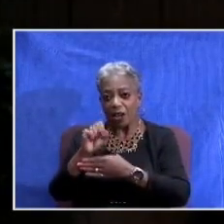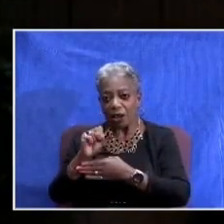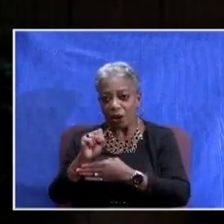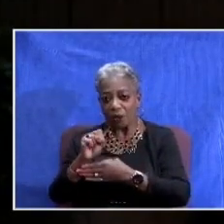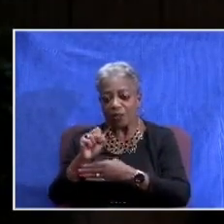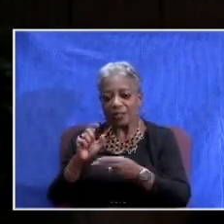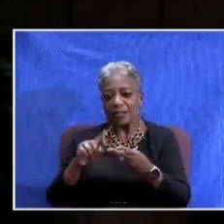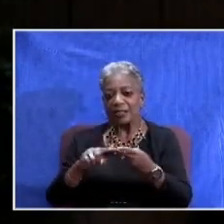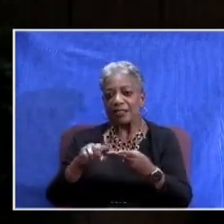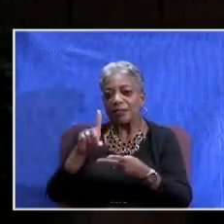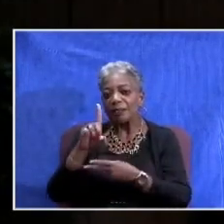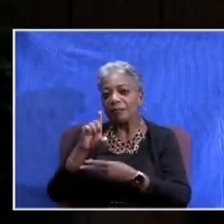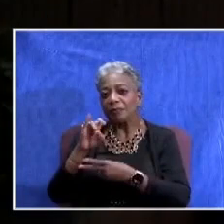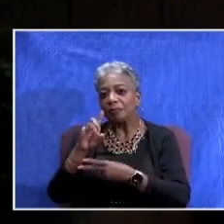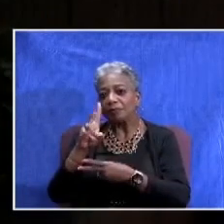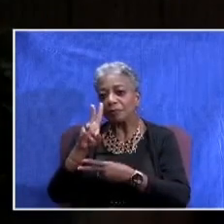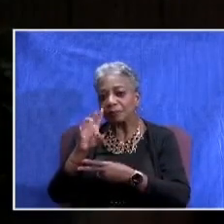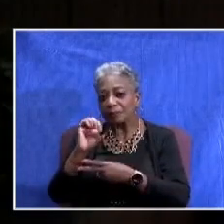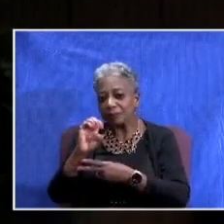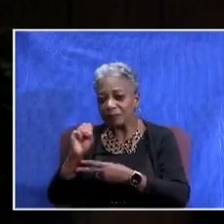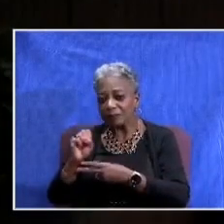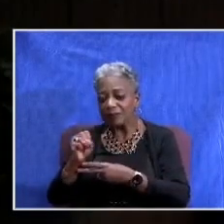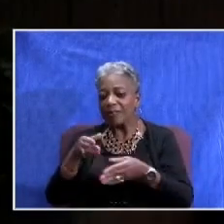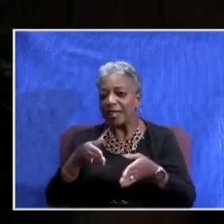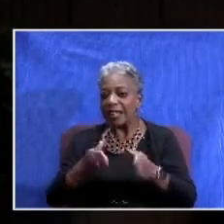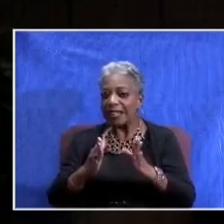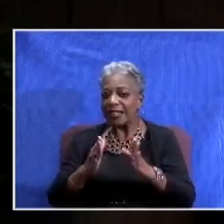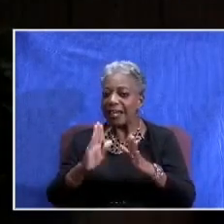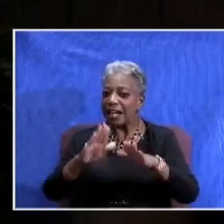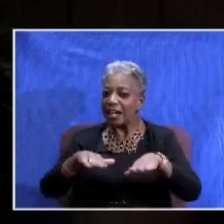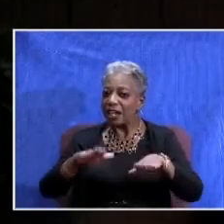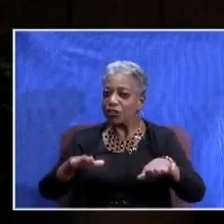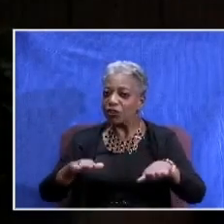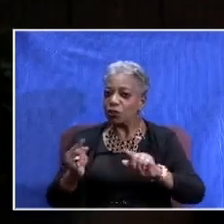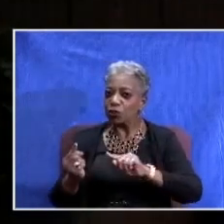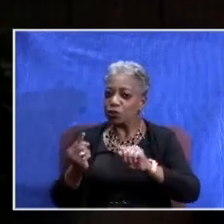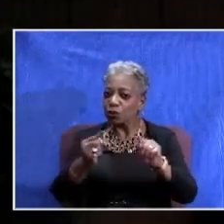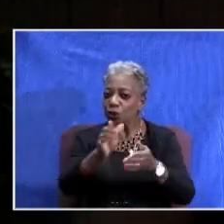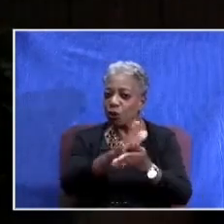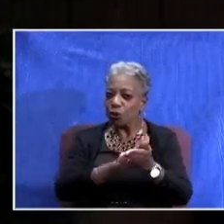Cancel student loan debt. Let all kids go to college free